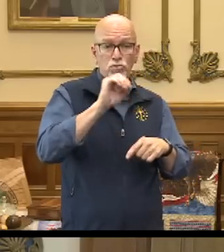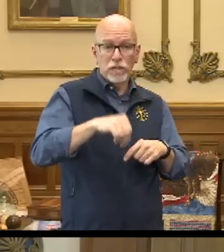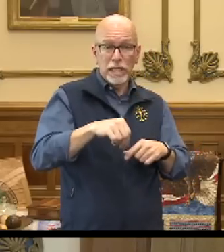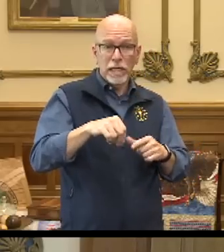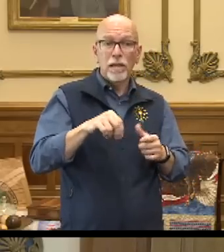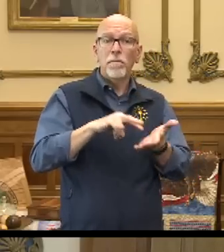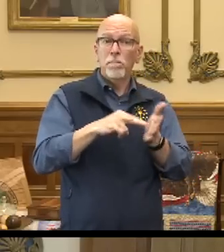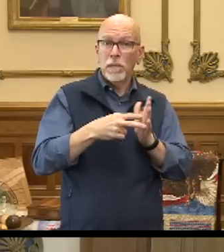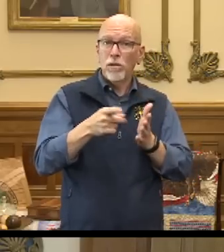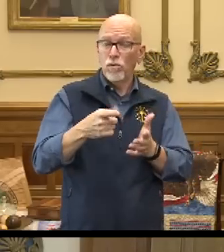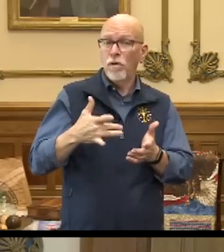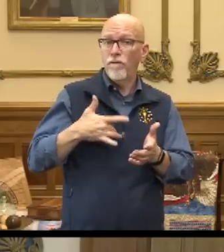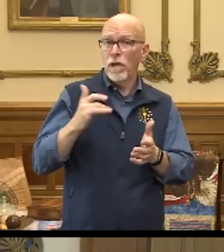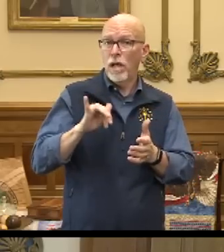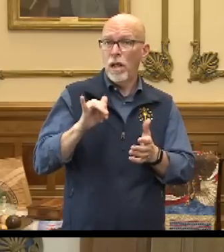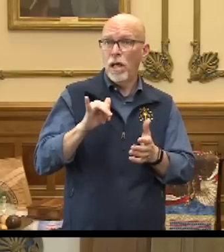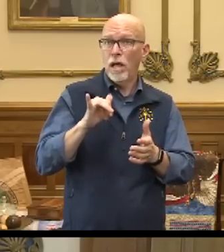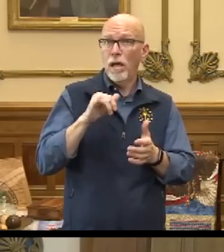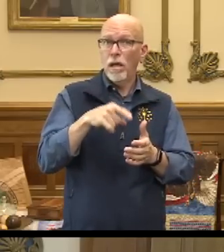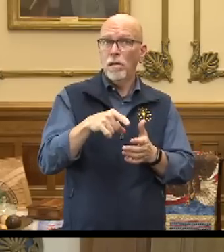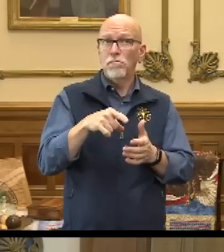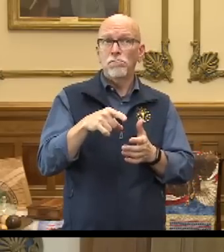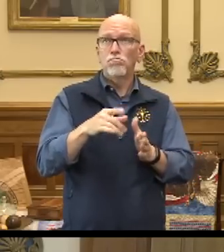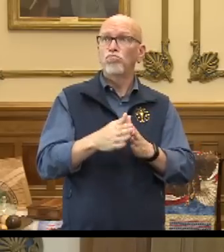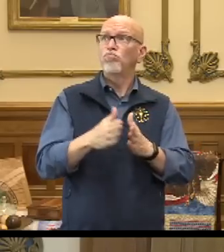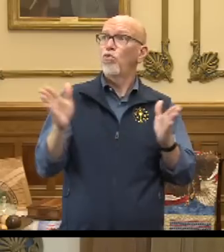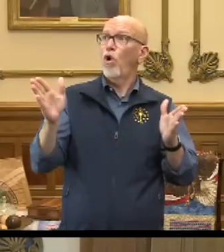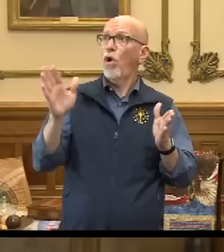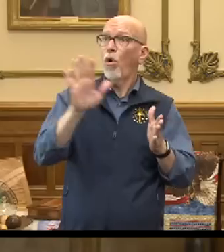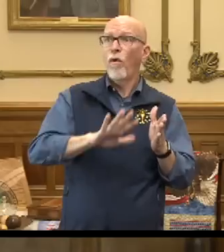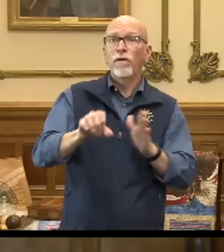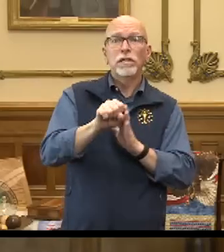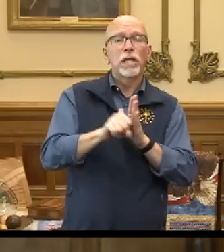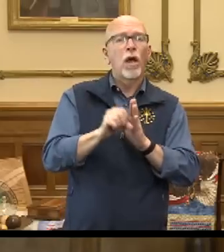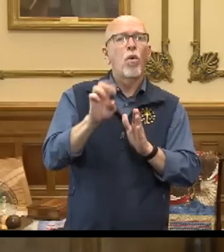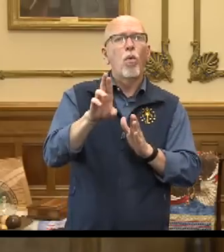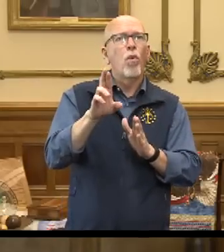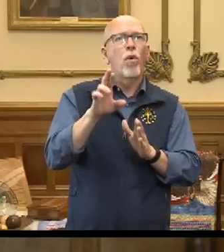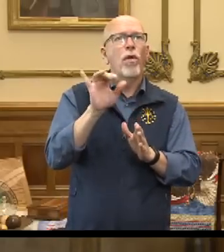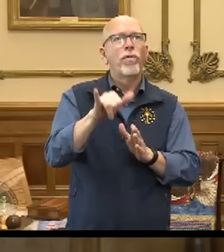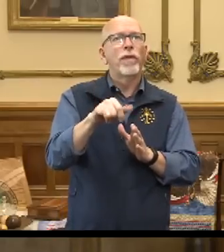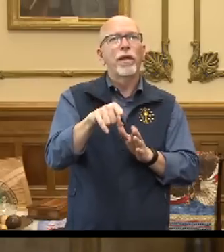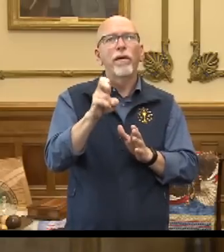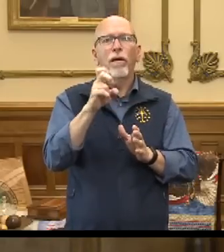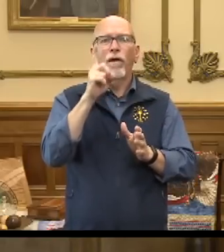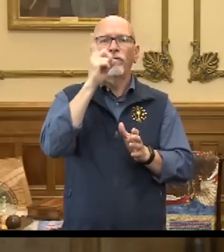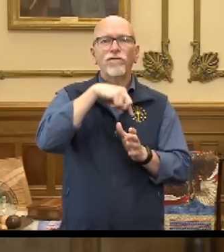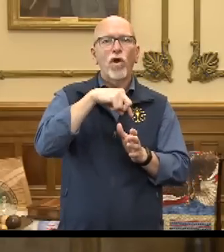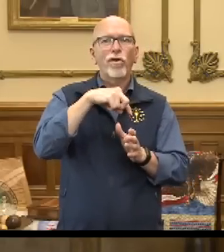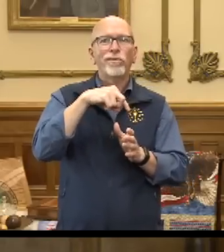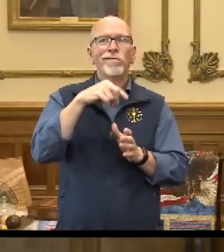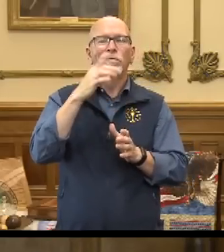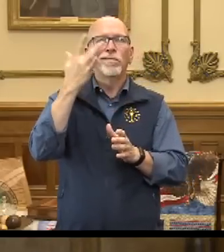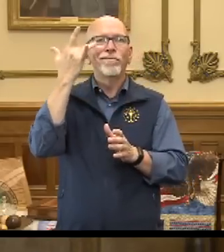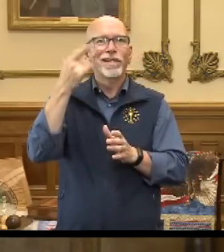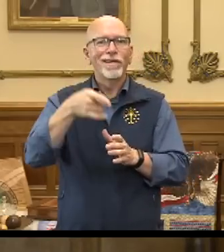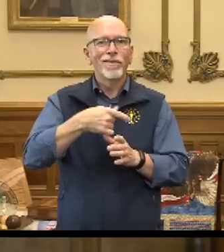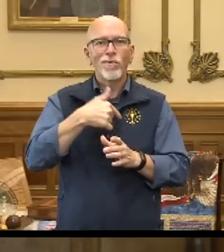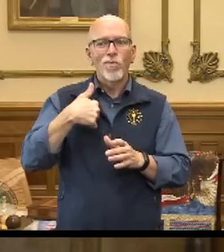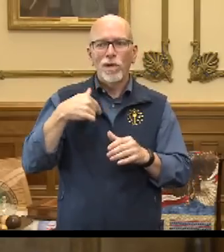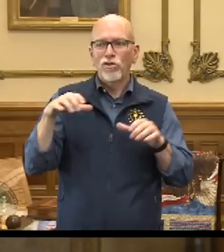like that's been a broad statewide thing, or is perhaps this rate being somewhat artificially suppressed because we're